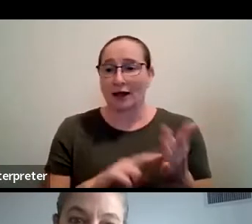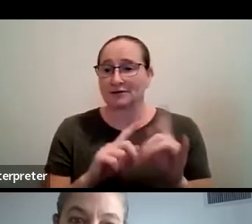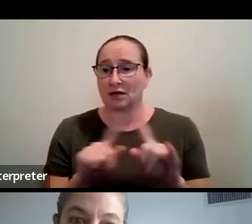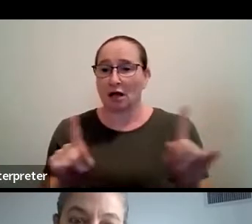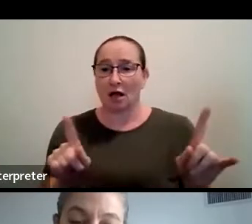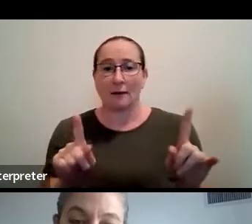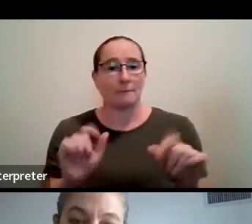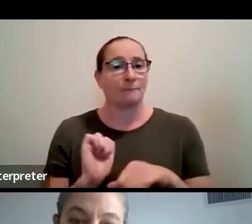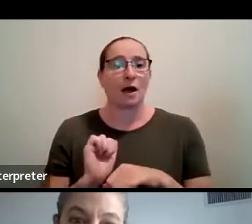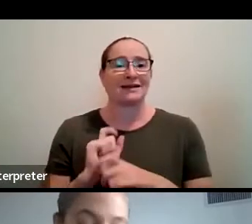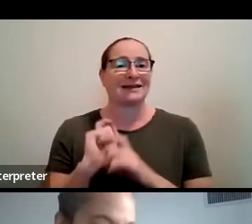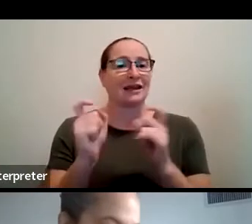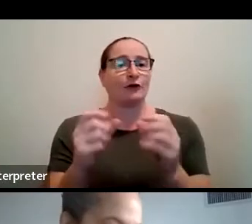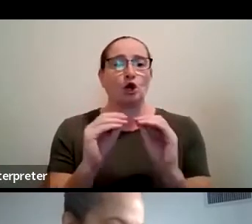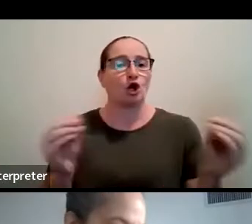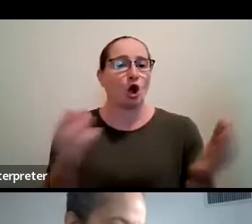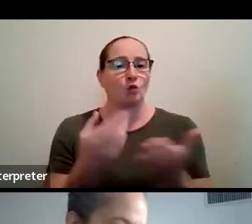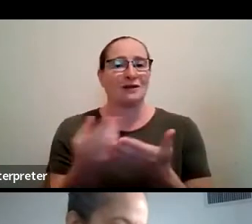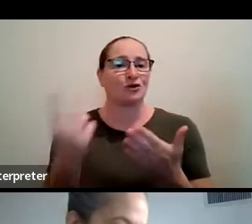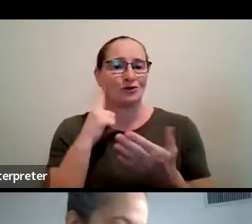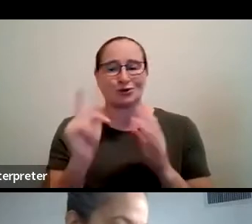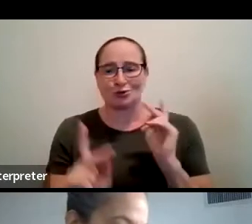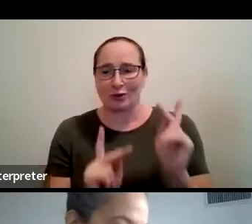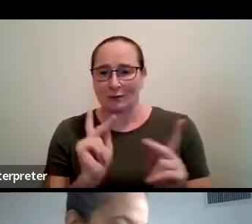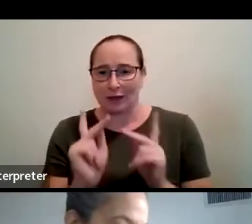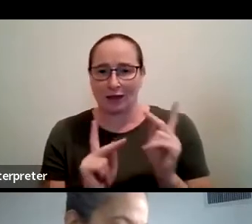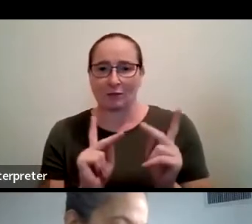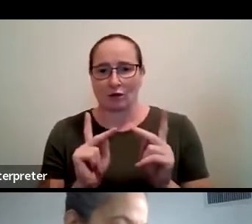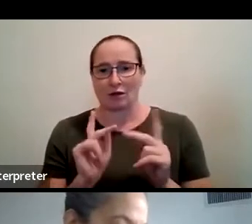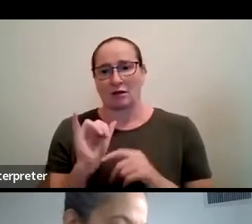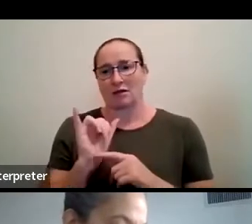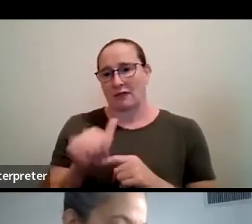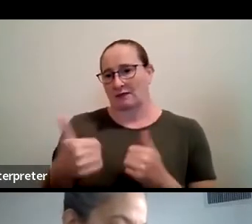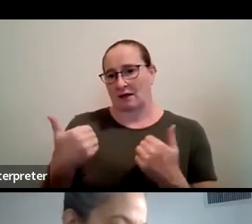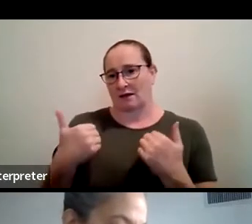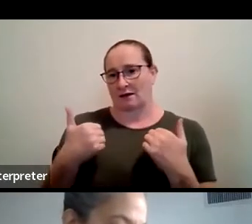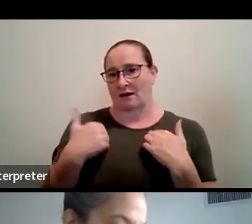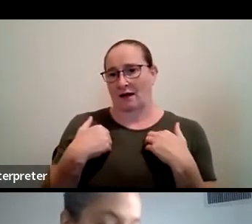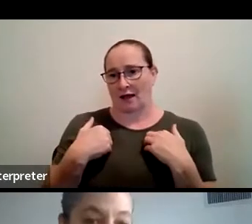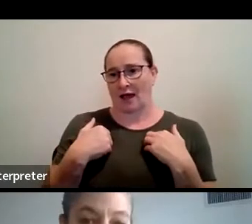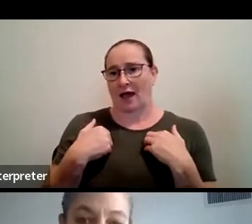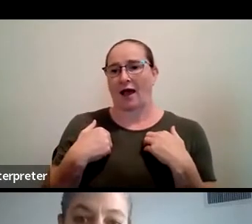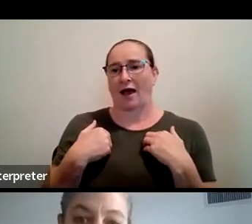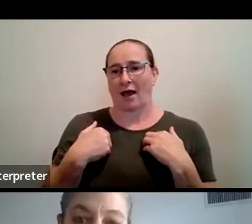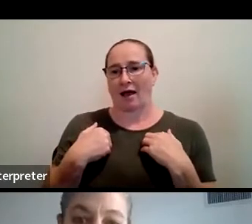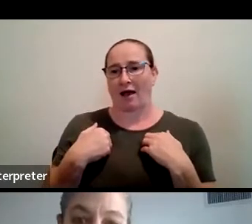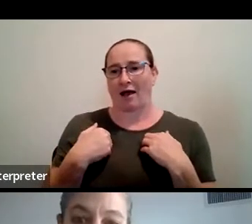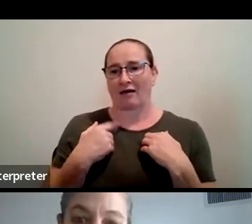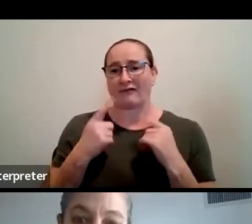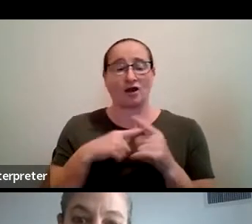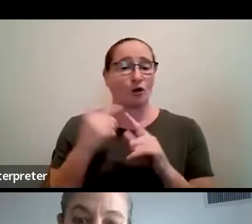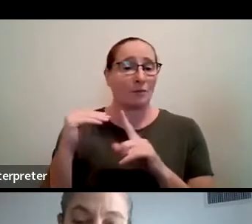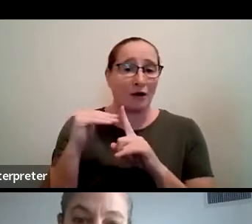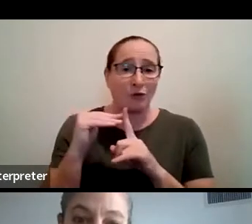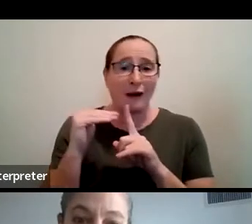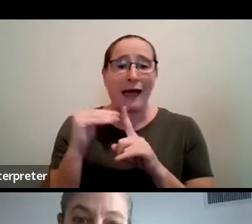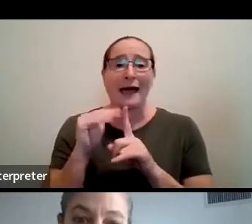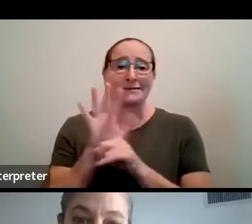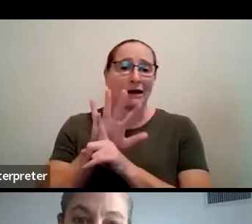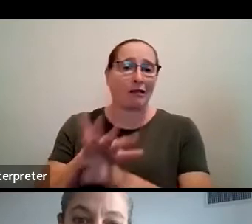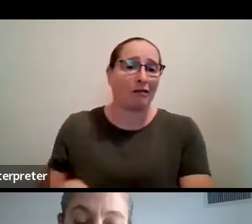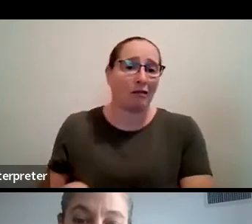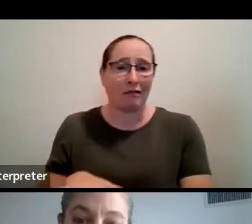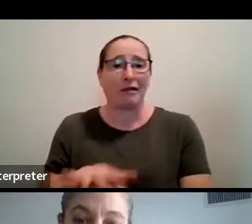no resources to the very people that they have marked and who have been harassed and pressed into places